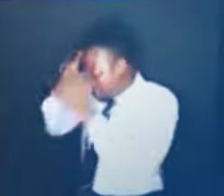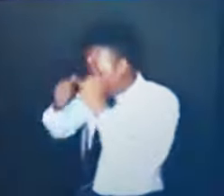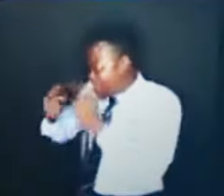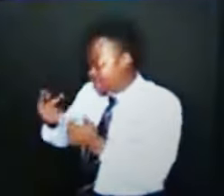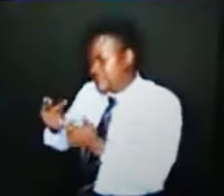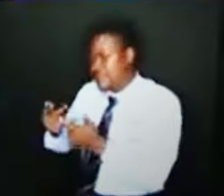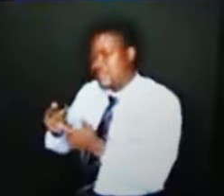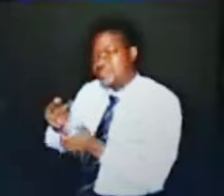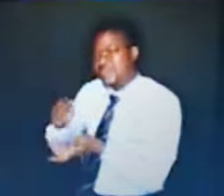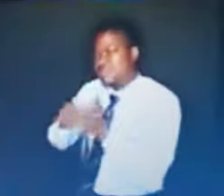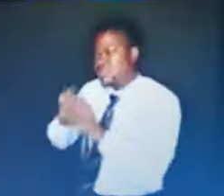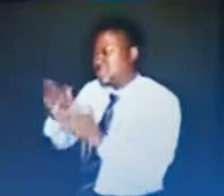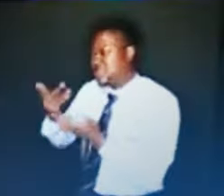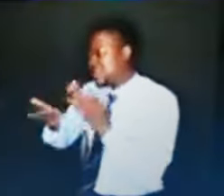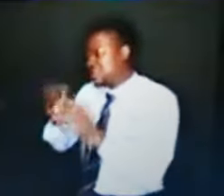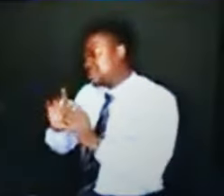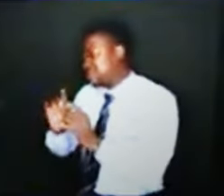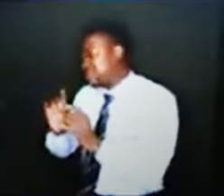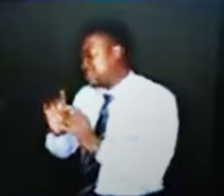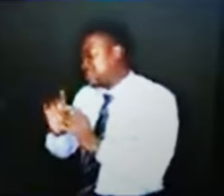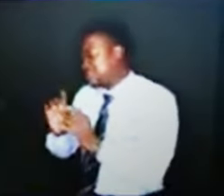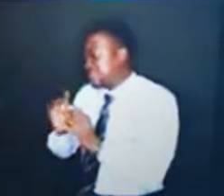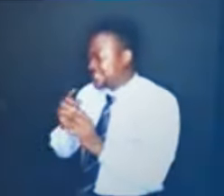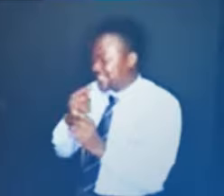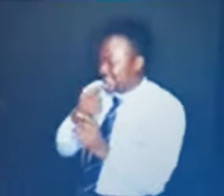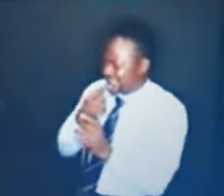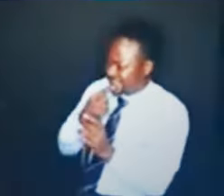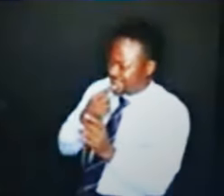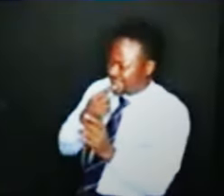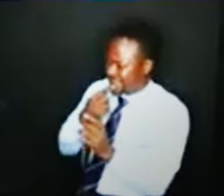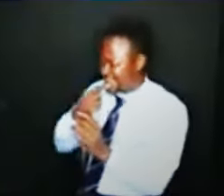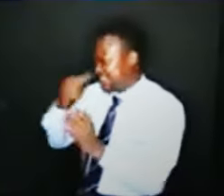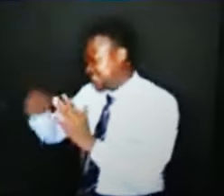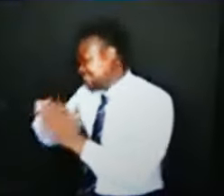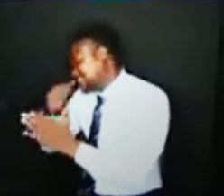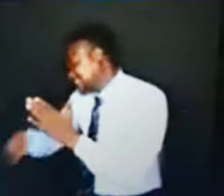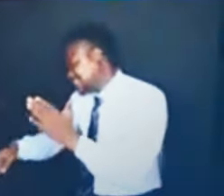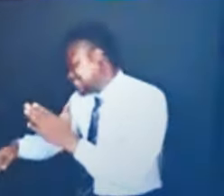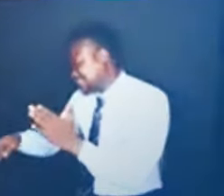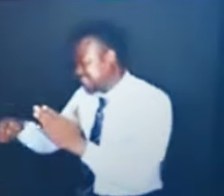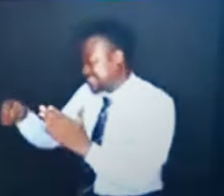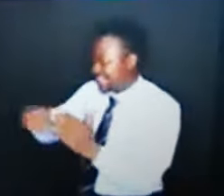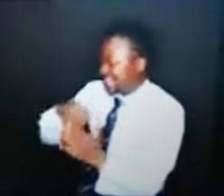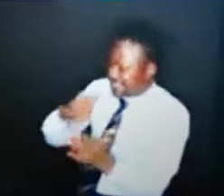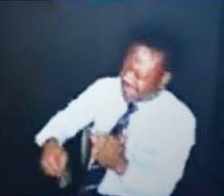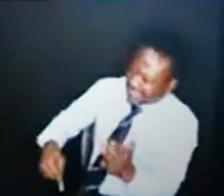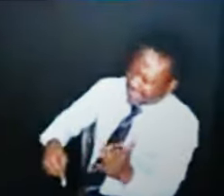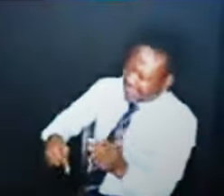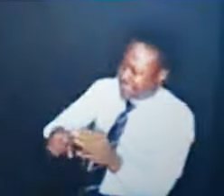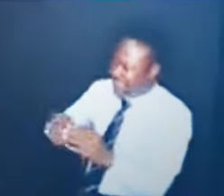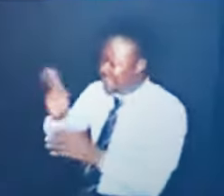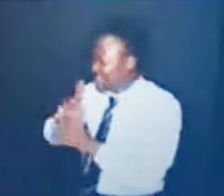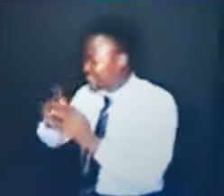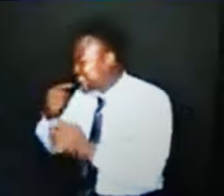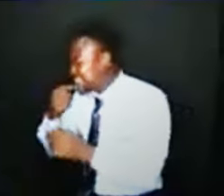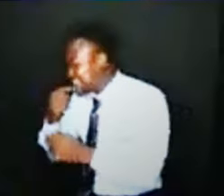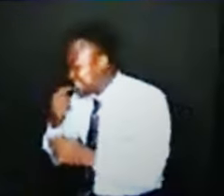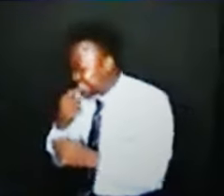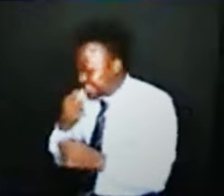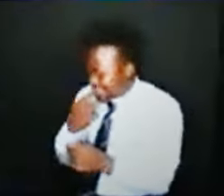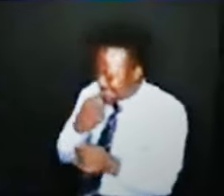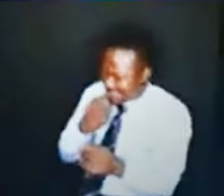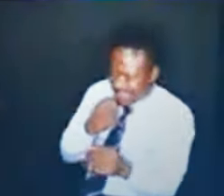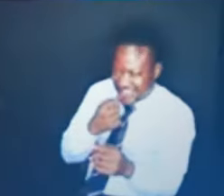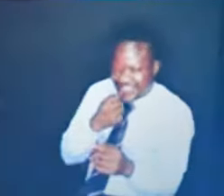stigmatization. said ye esi etia wanhwe